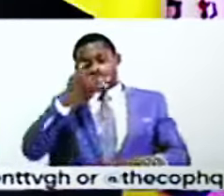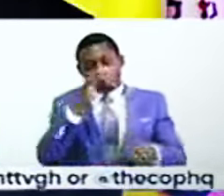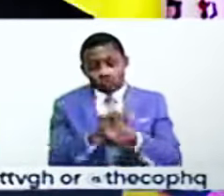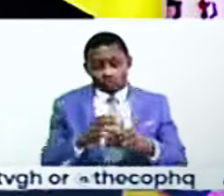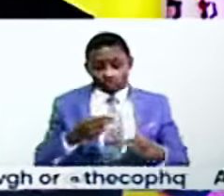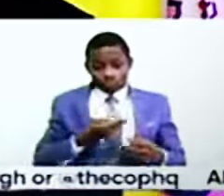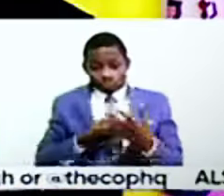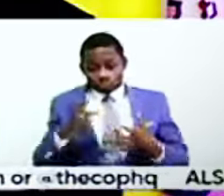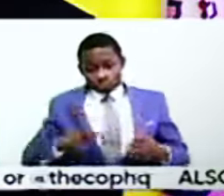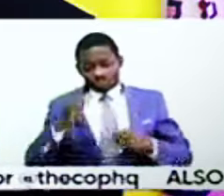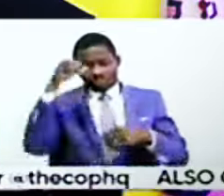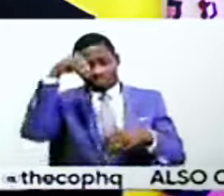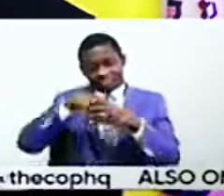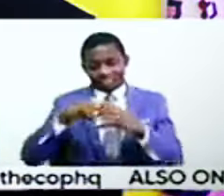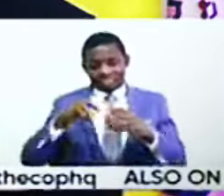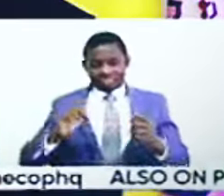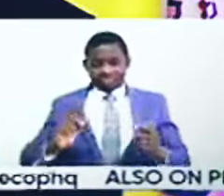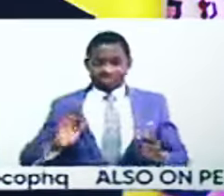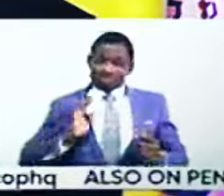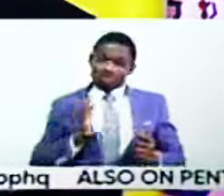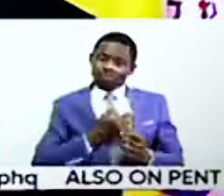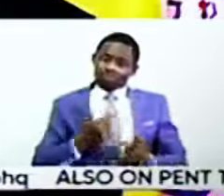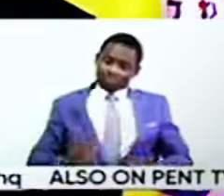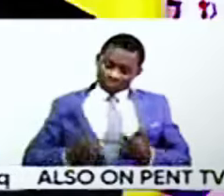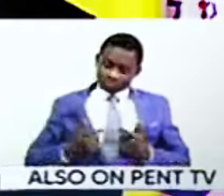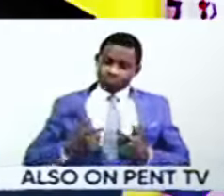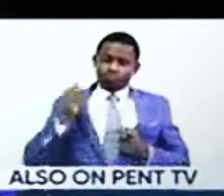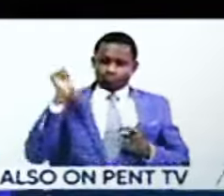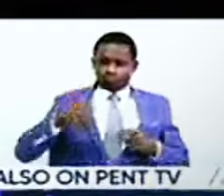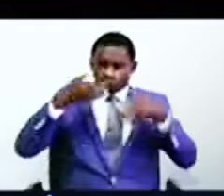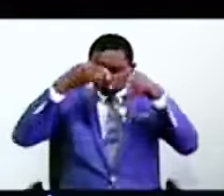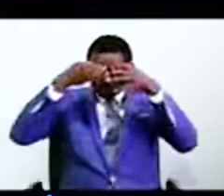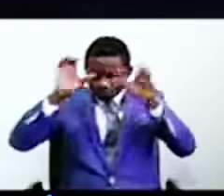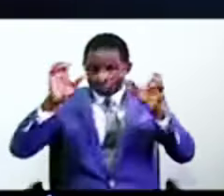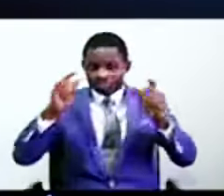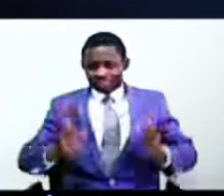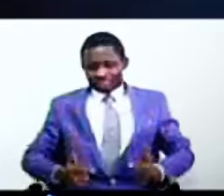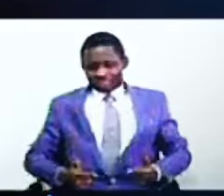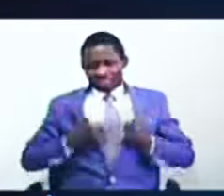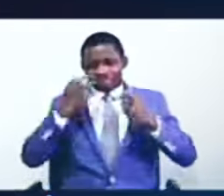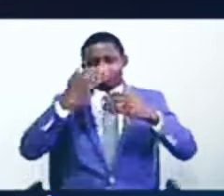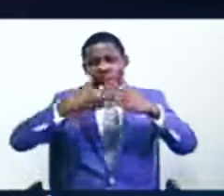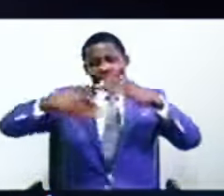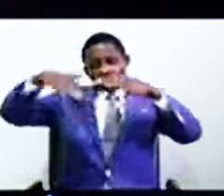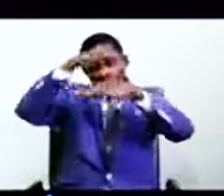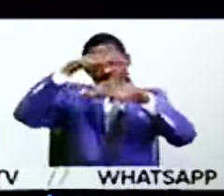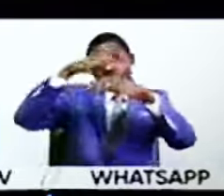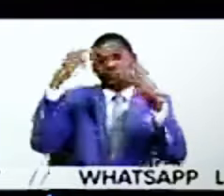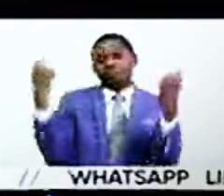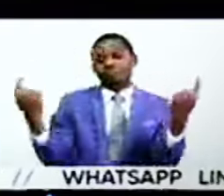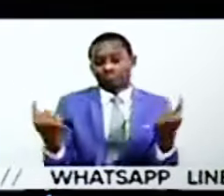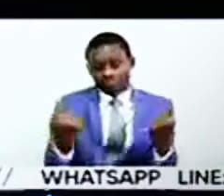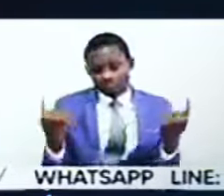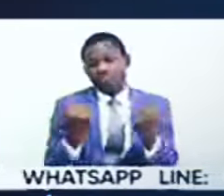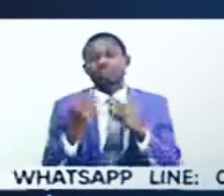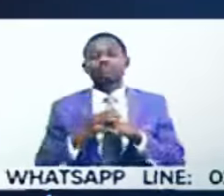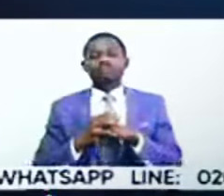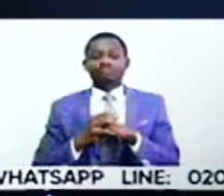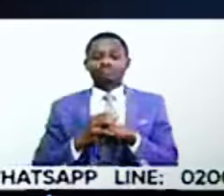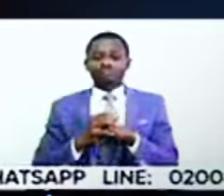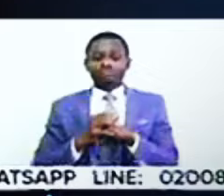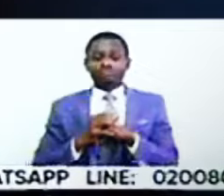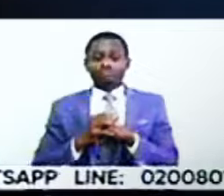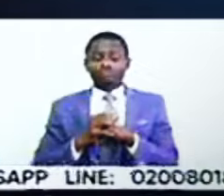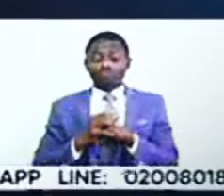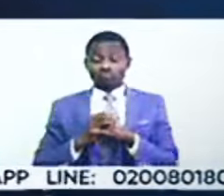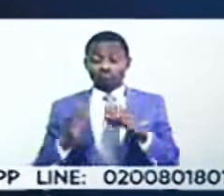will cause us to live above reproach. And he said, ene da honhom na etie mu no